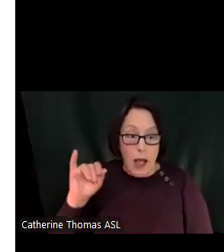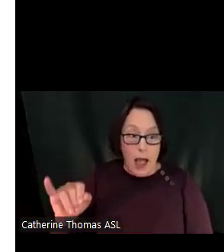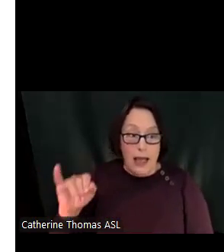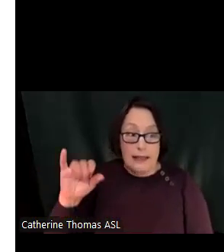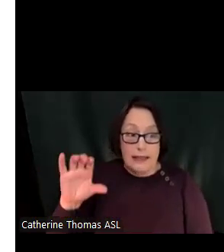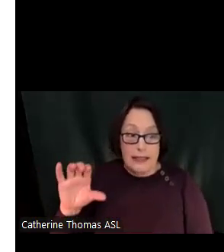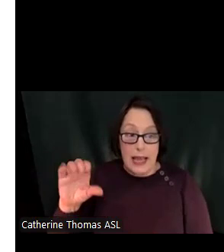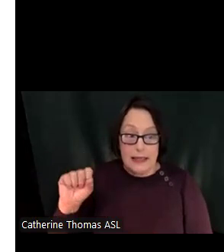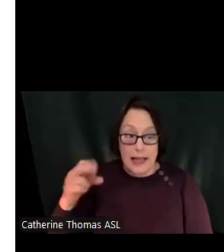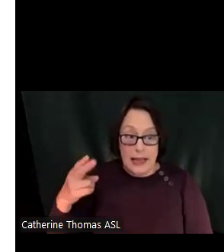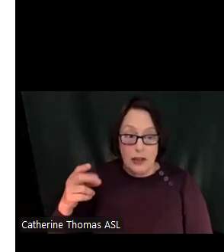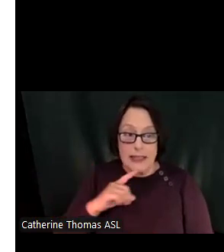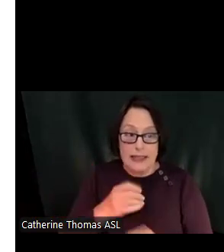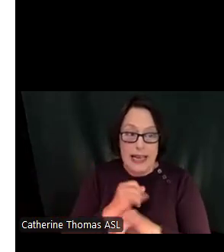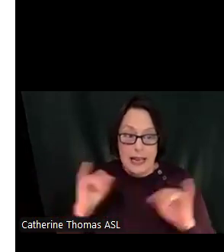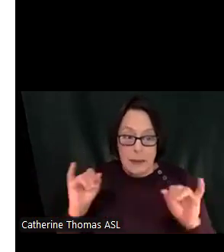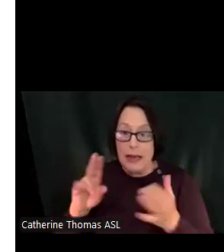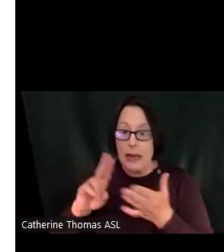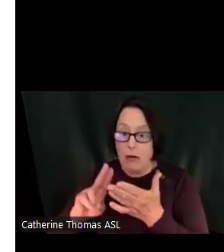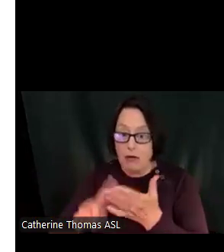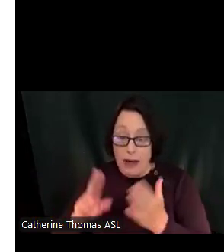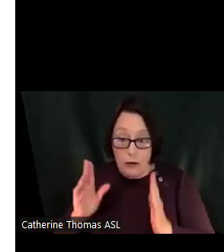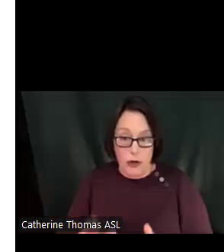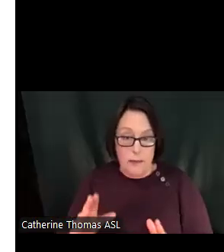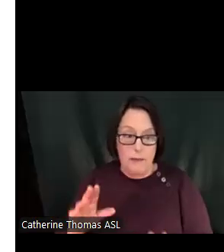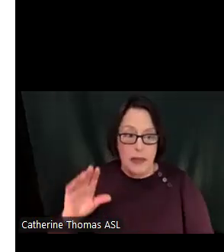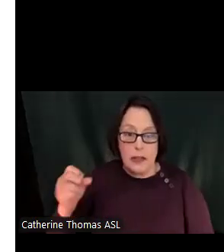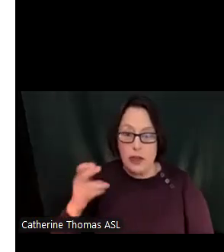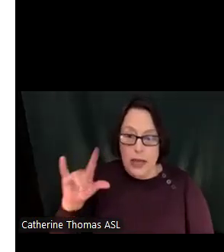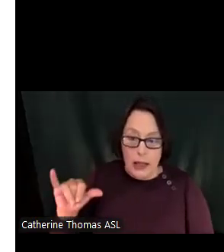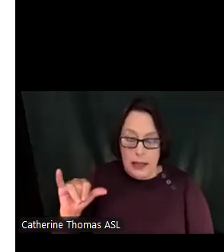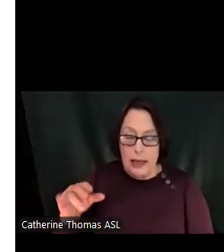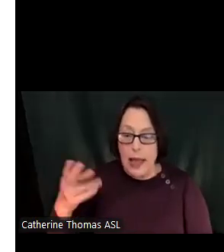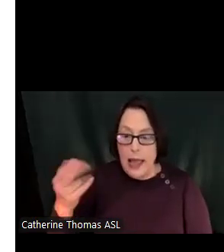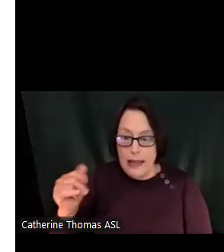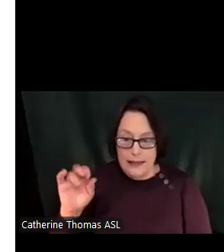ICSH stands for Independent Contractor, Shelley Hansen.